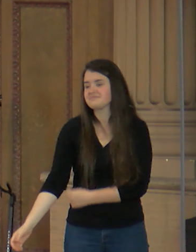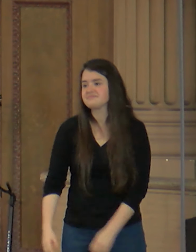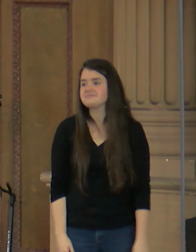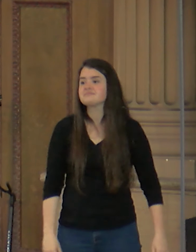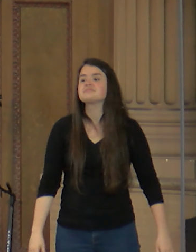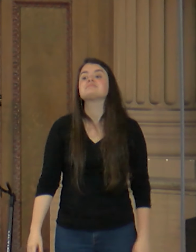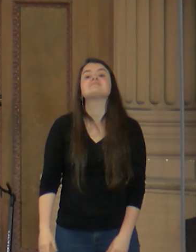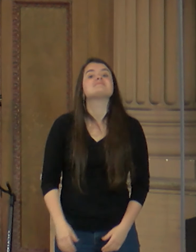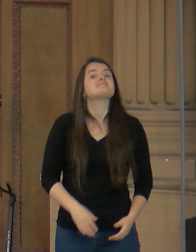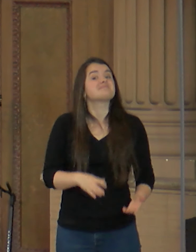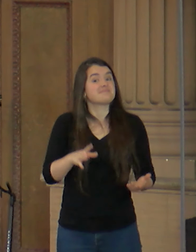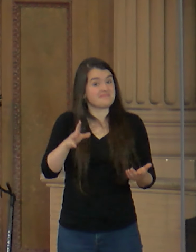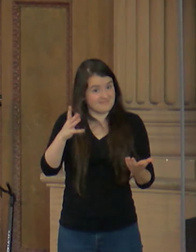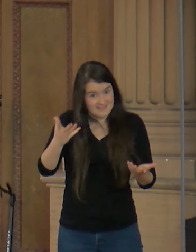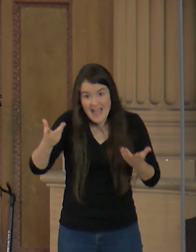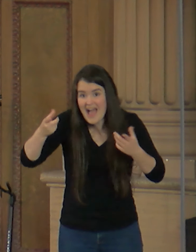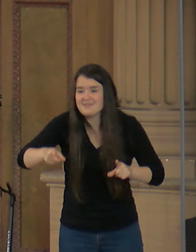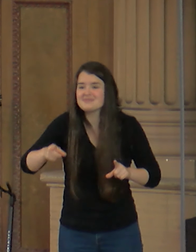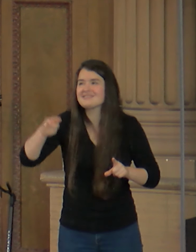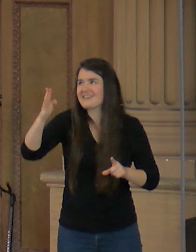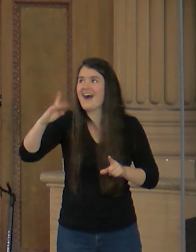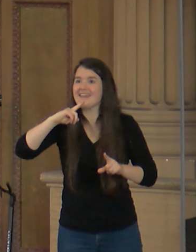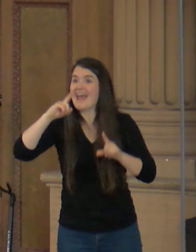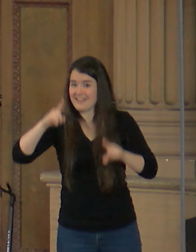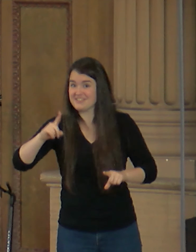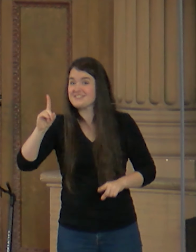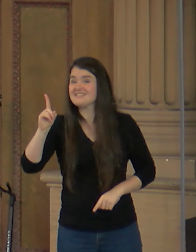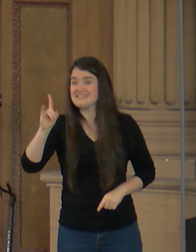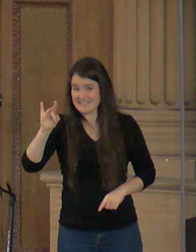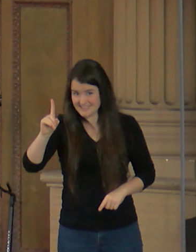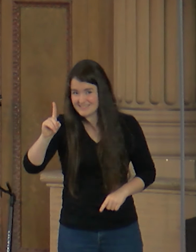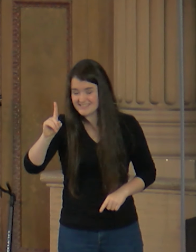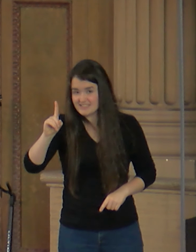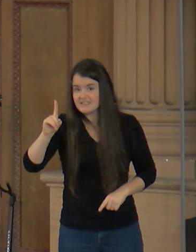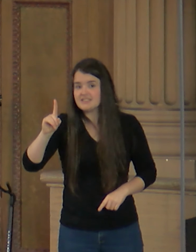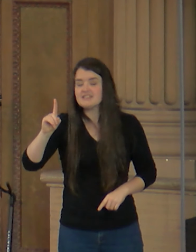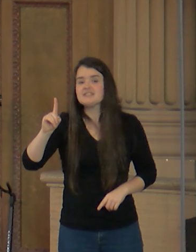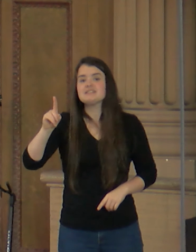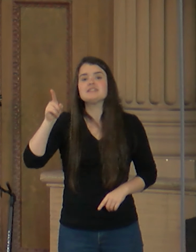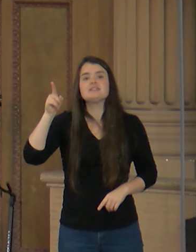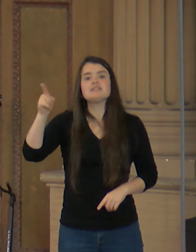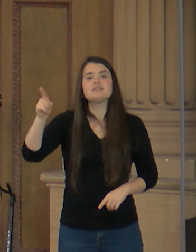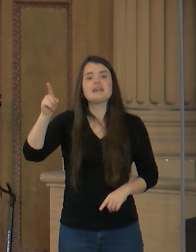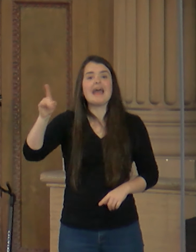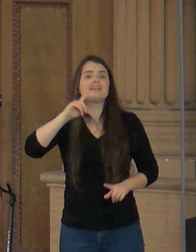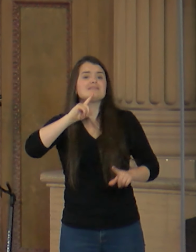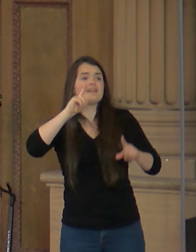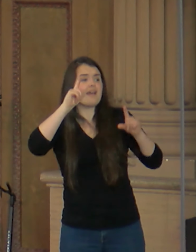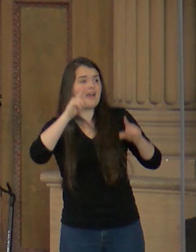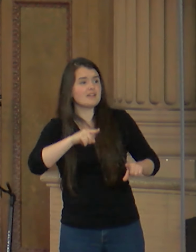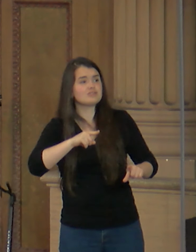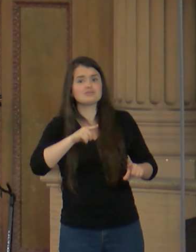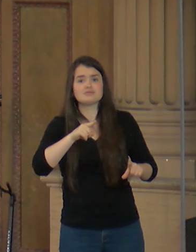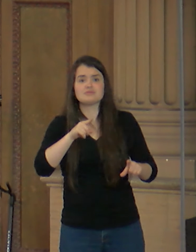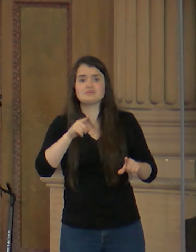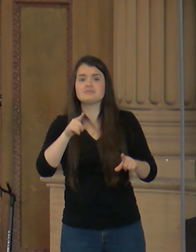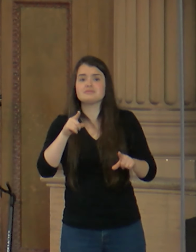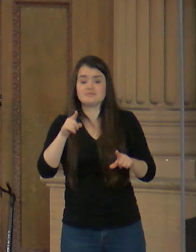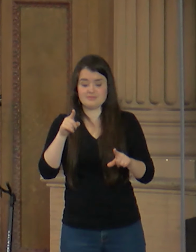But then God answers Job. And when it says that he answers him, he uses the same word to describe what he's doing that he used to describe what the friends